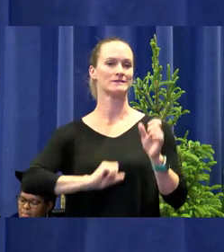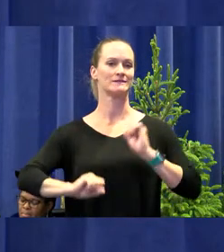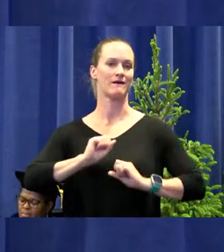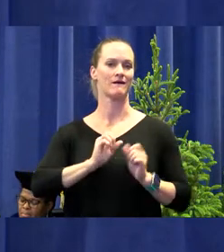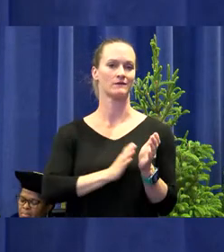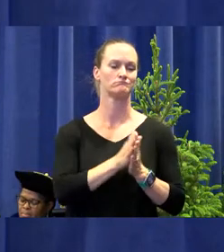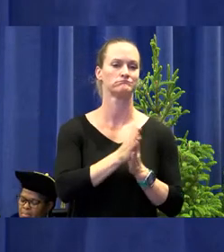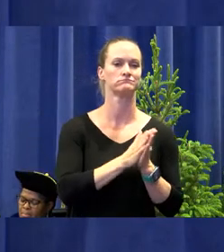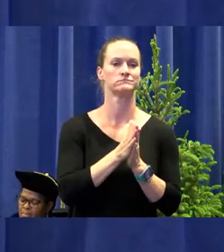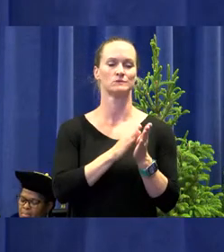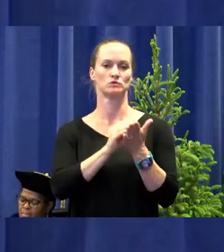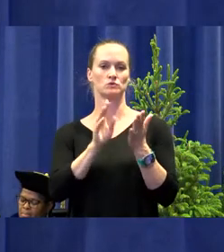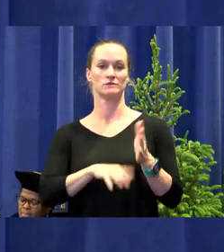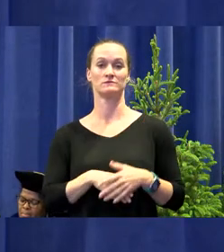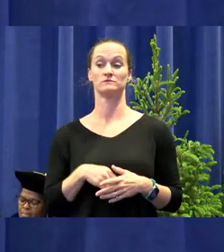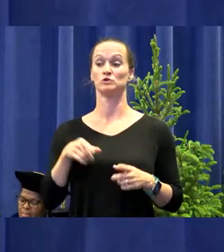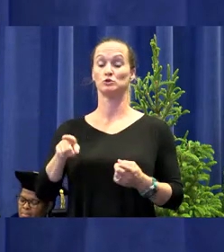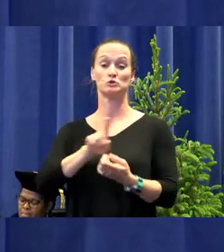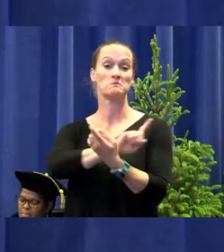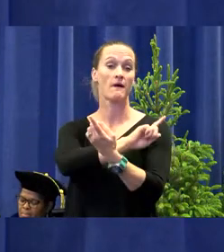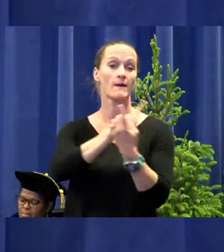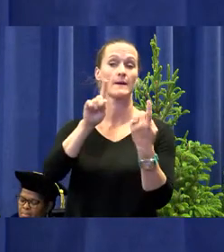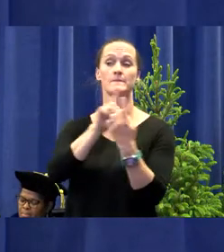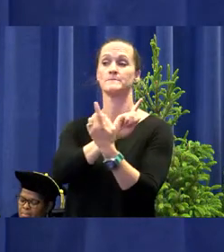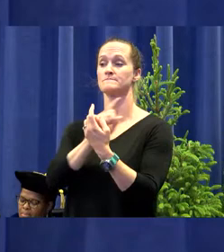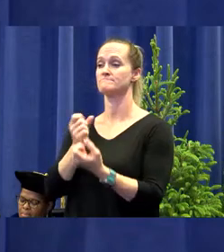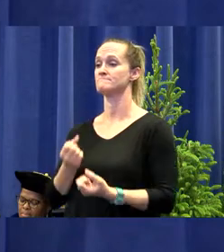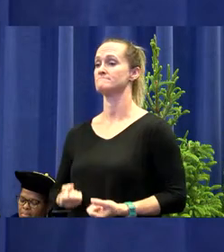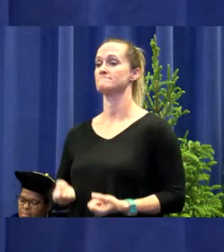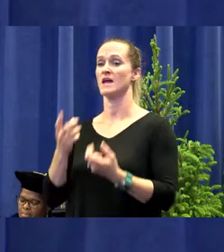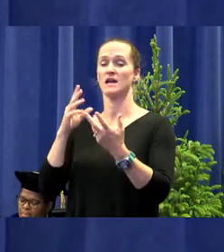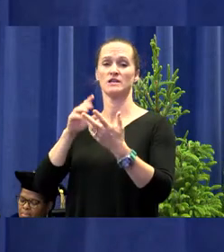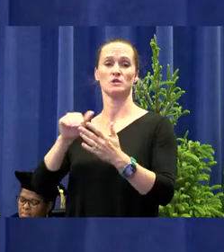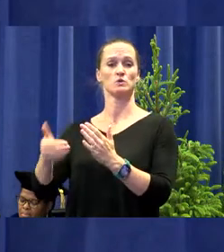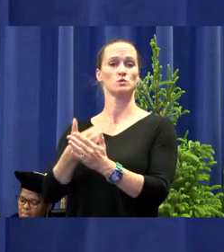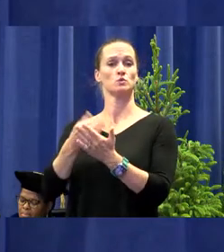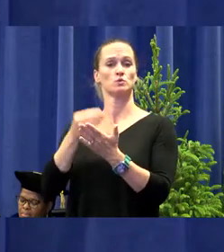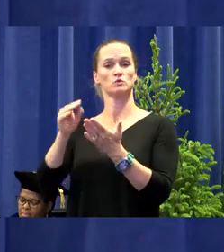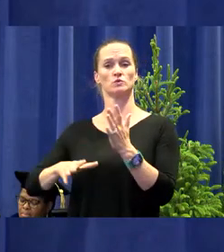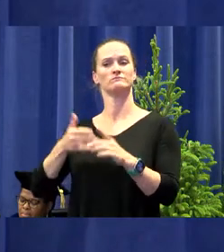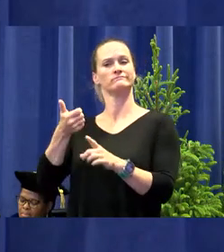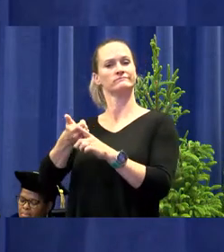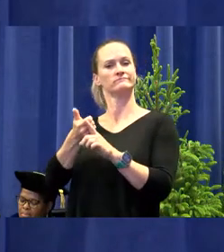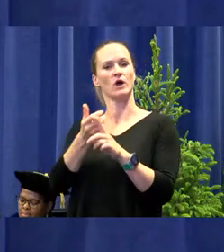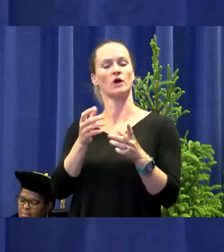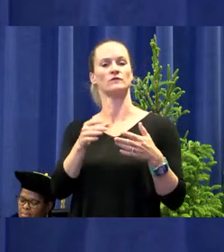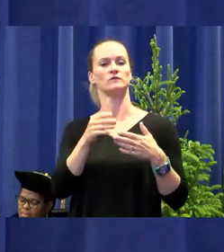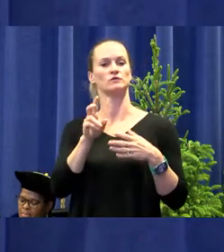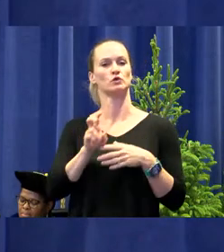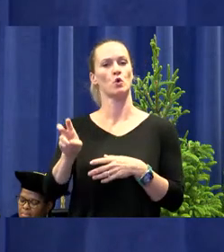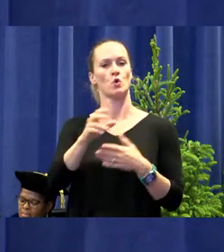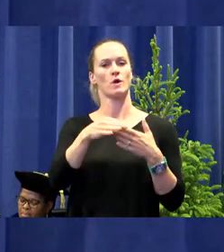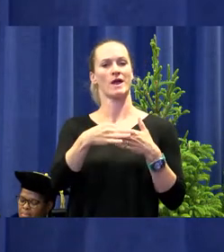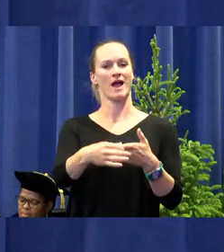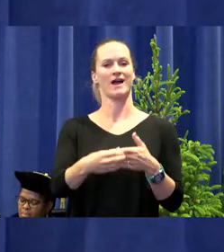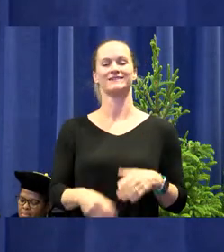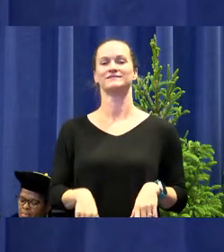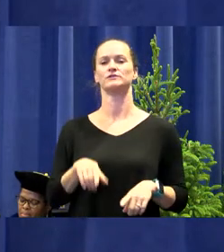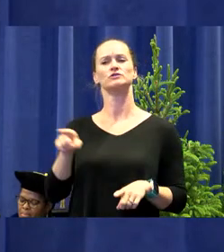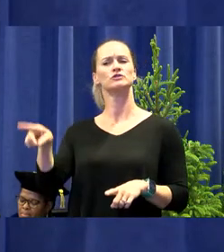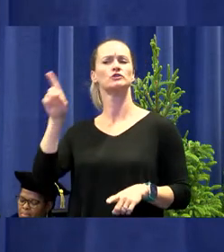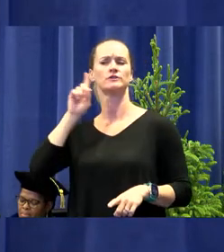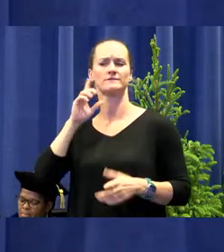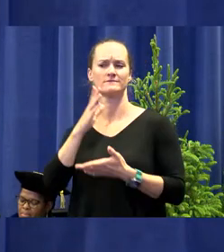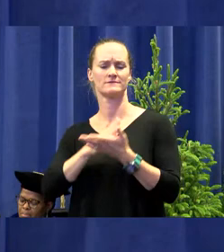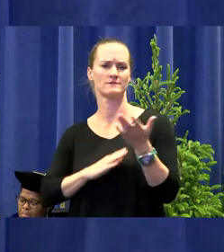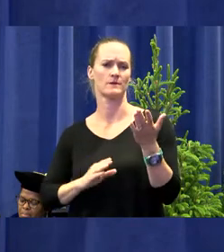also met many prospective students during her work as a campus tour guide for admissions. In fact, she heard some students say she was one